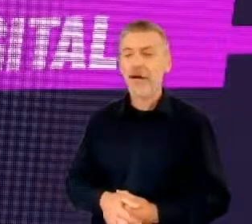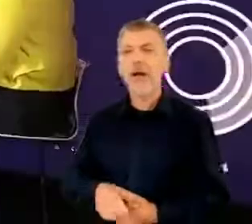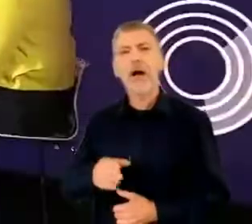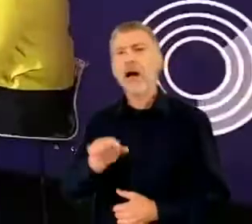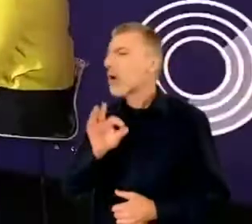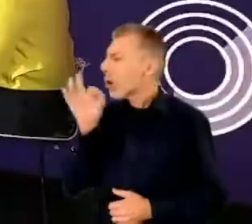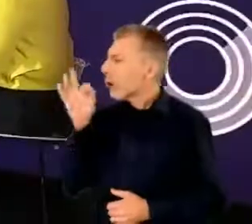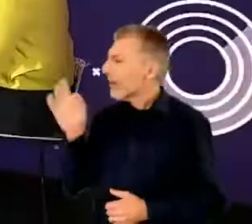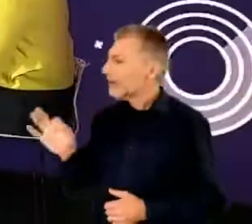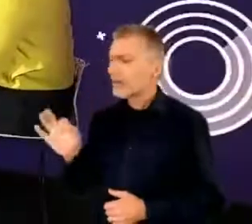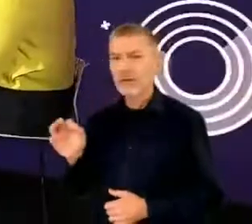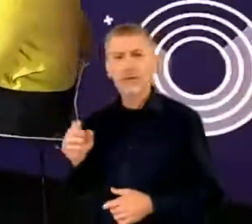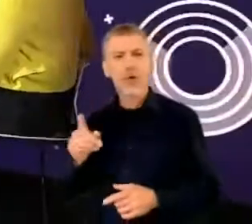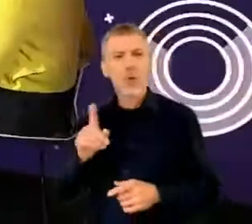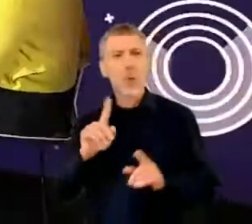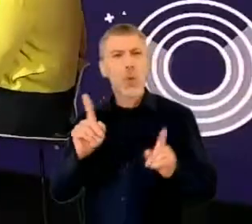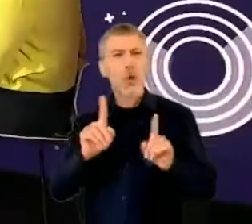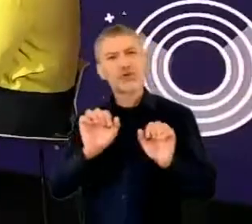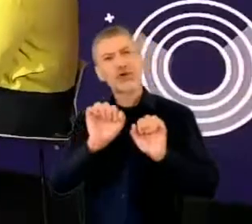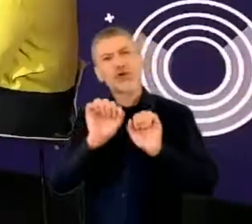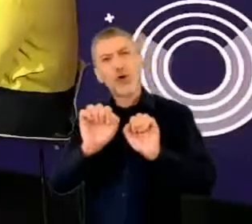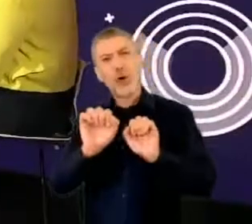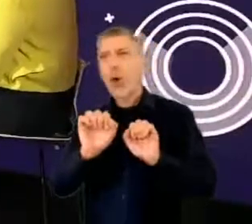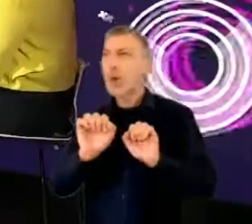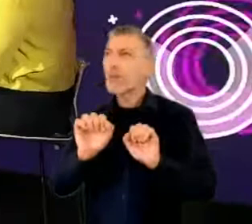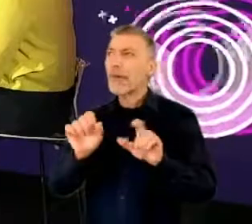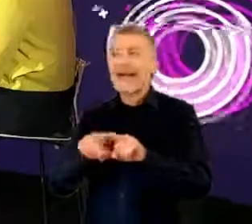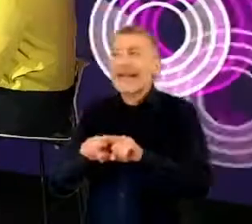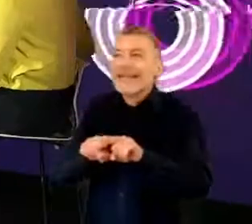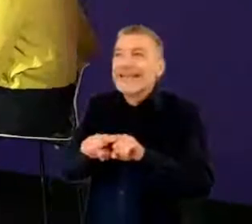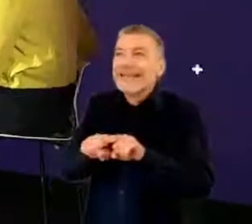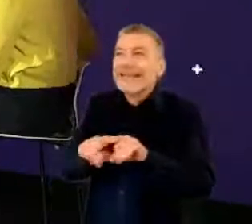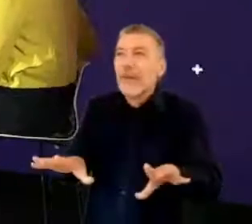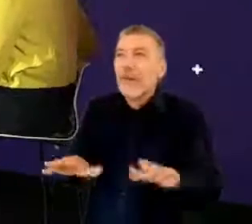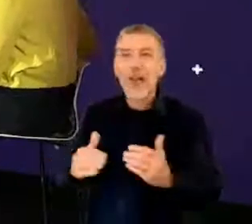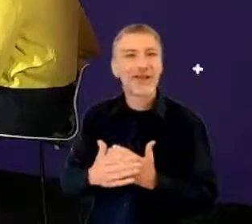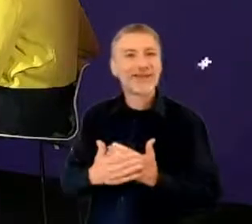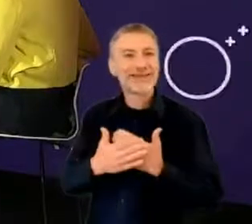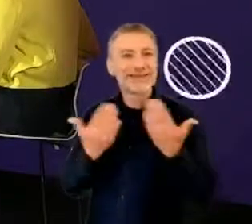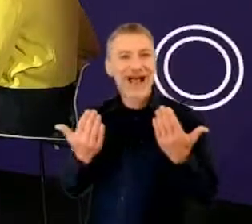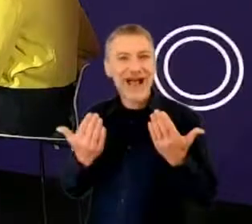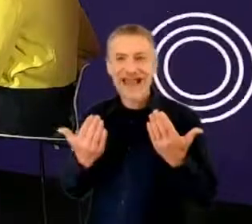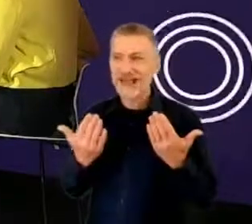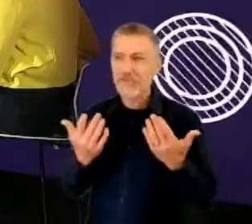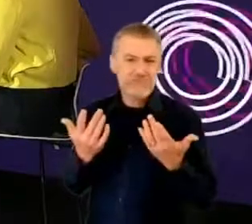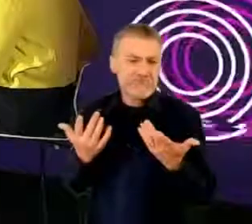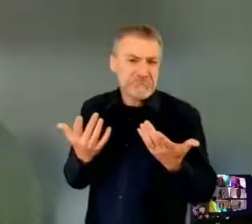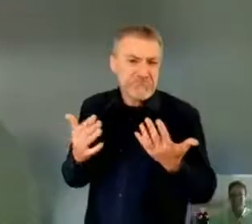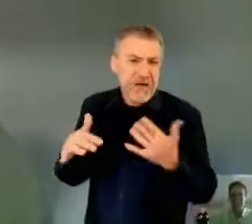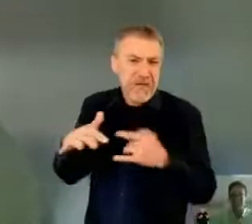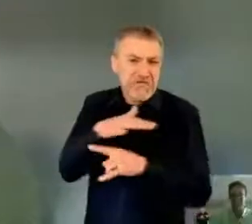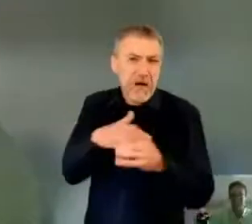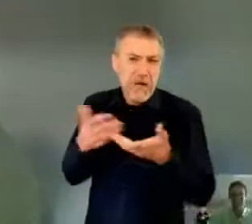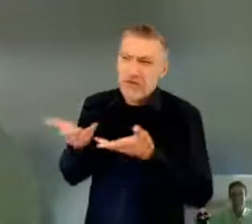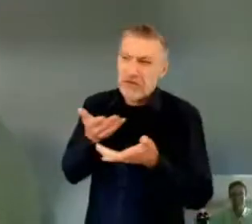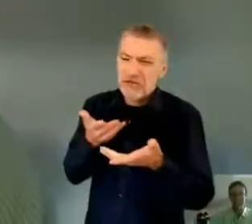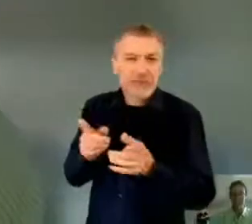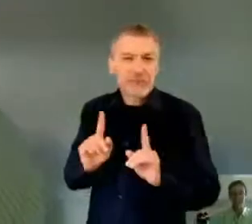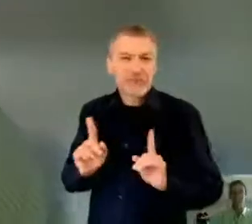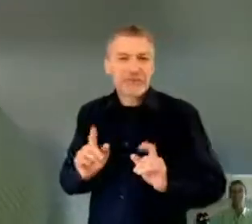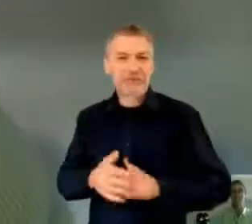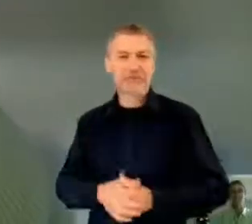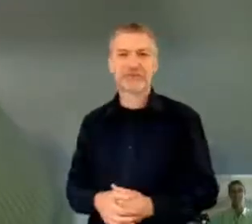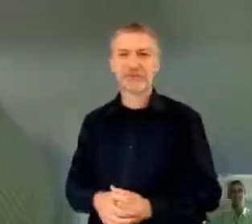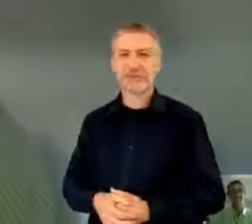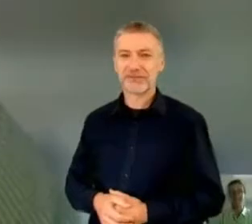does a typical day in your job as an environmental consultant look like? Well, I'm a